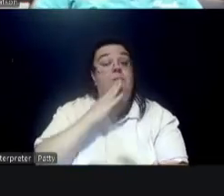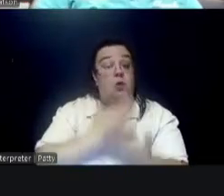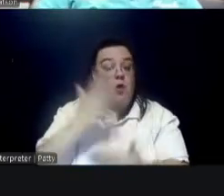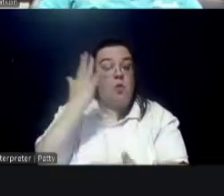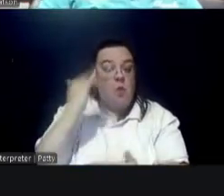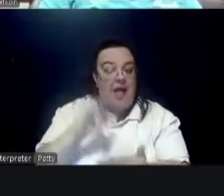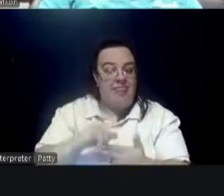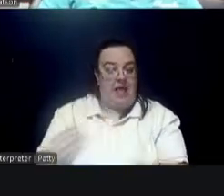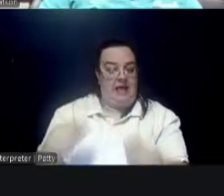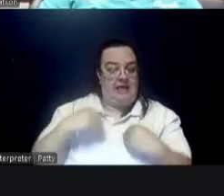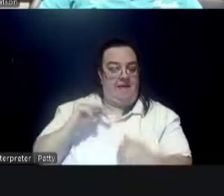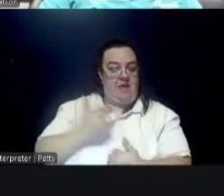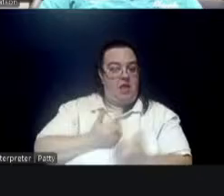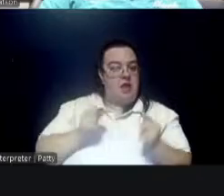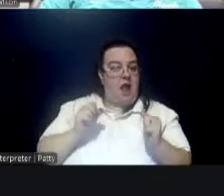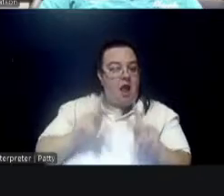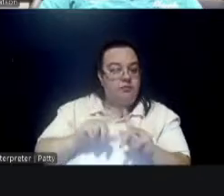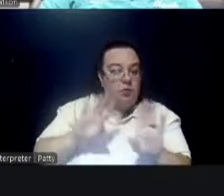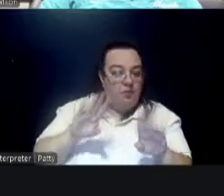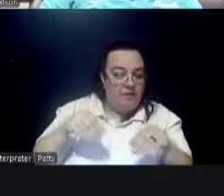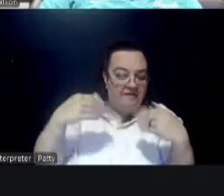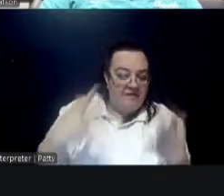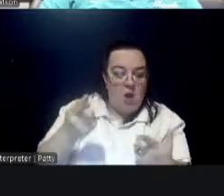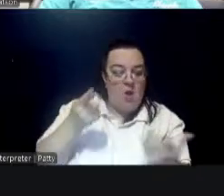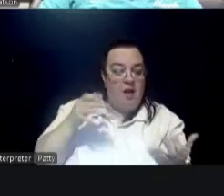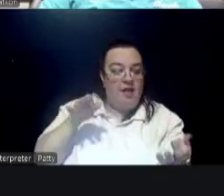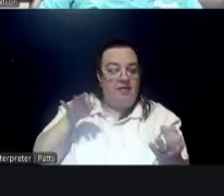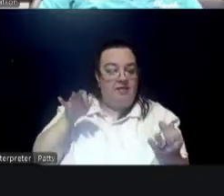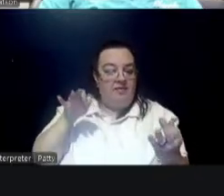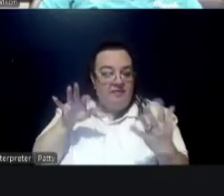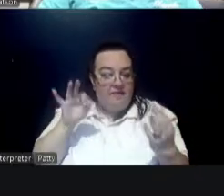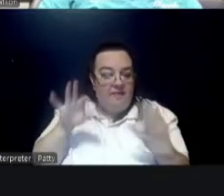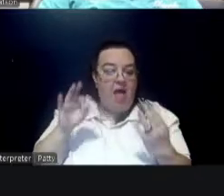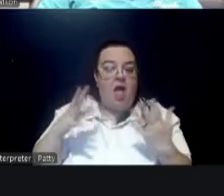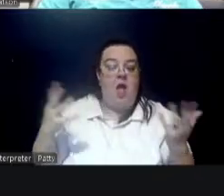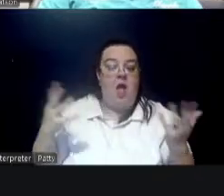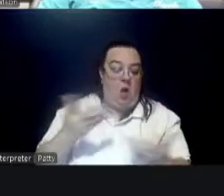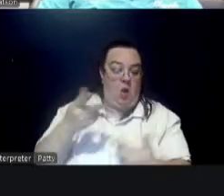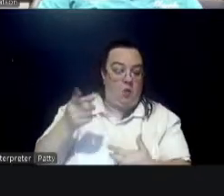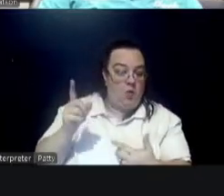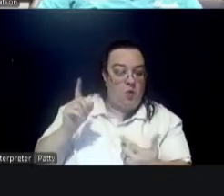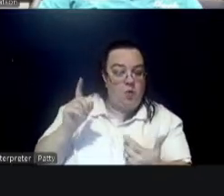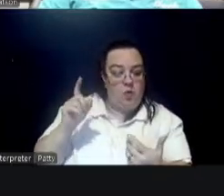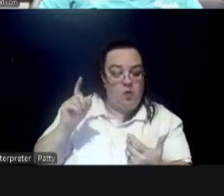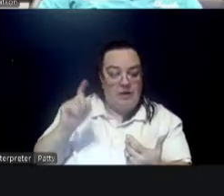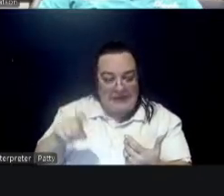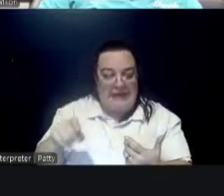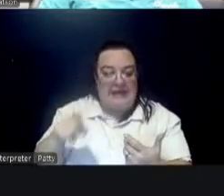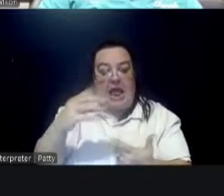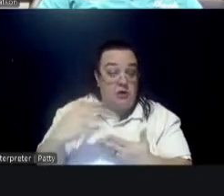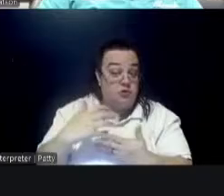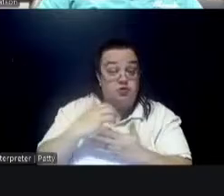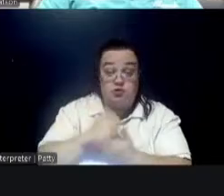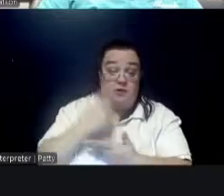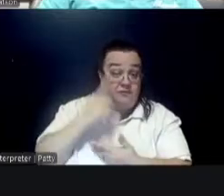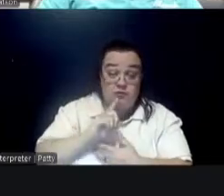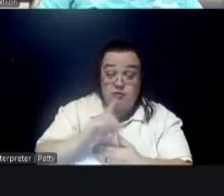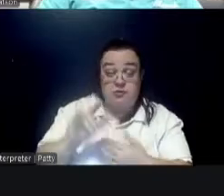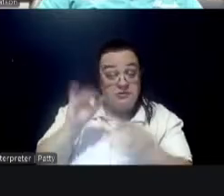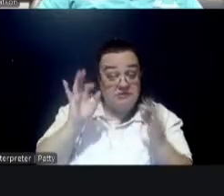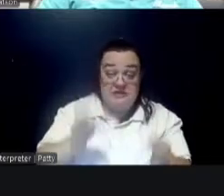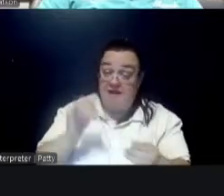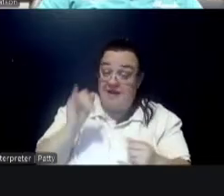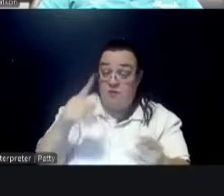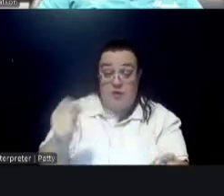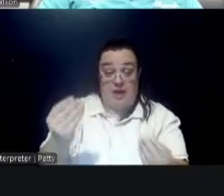you um, the feedback that you need and deserve. So, absolutely, if you can just provide us an